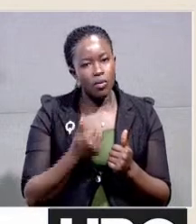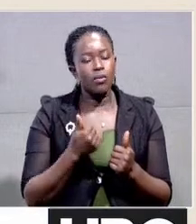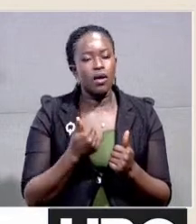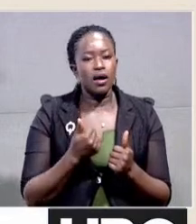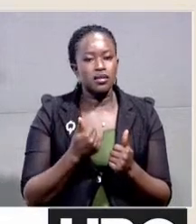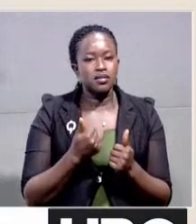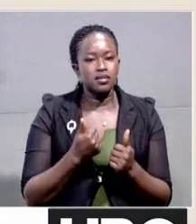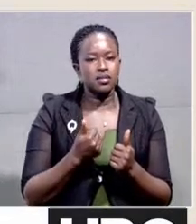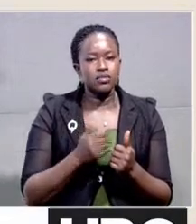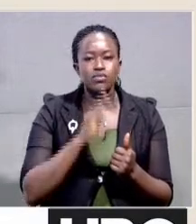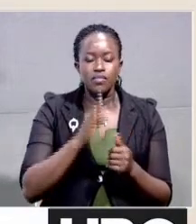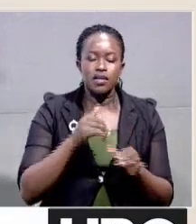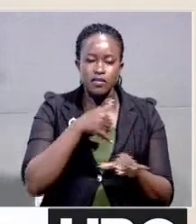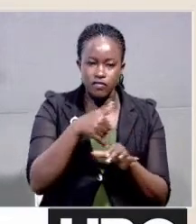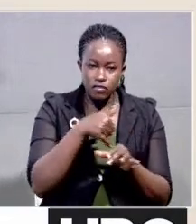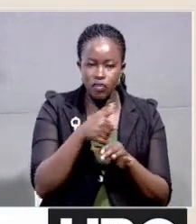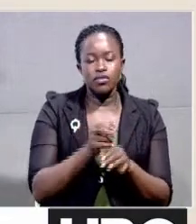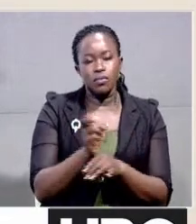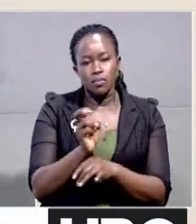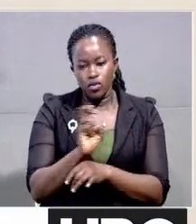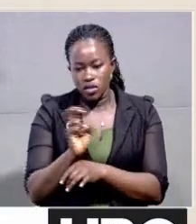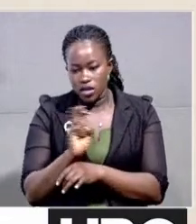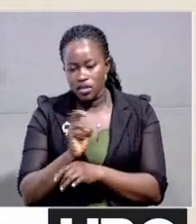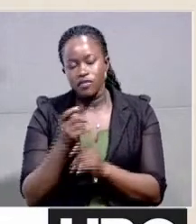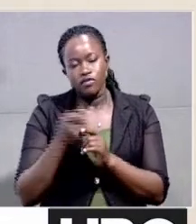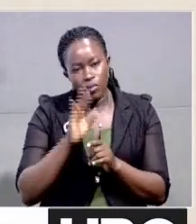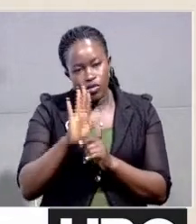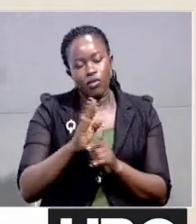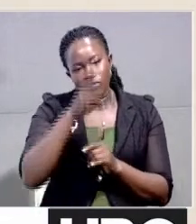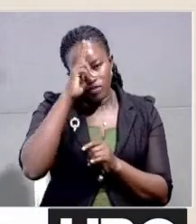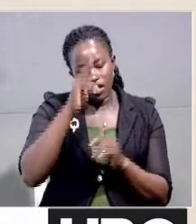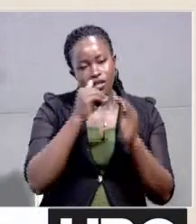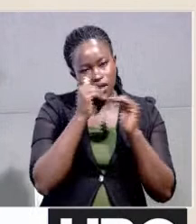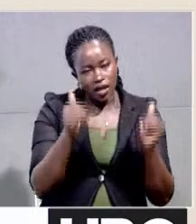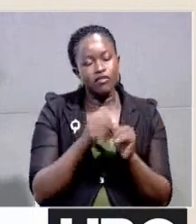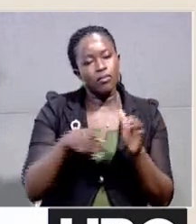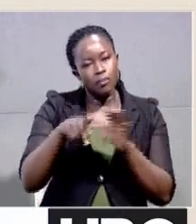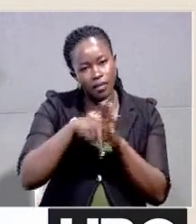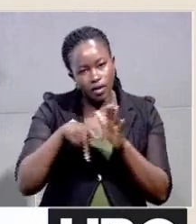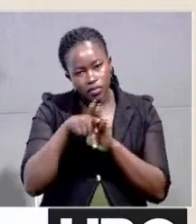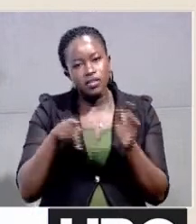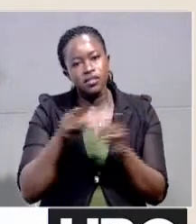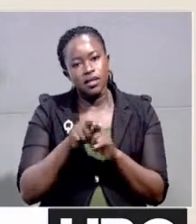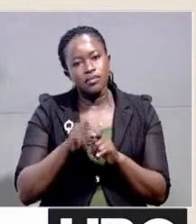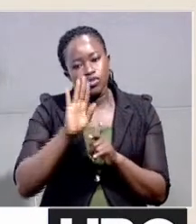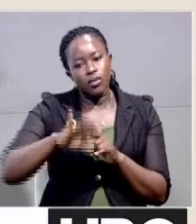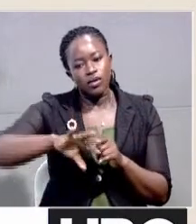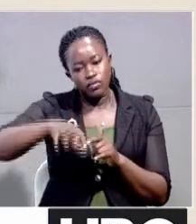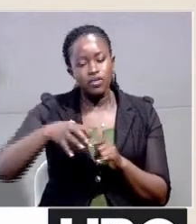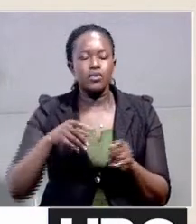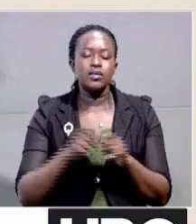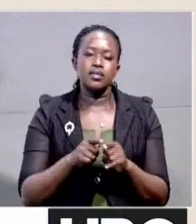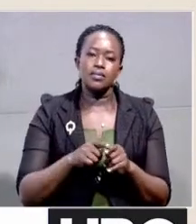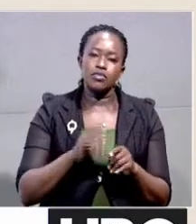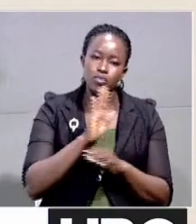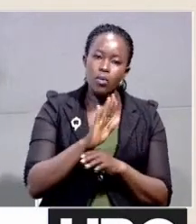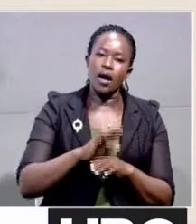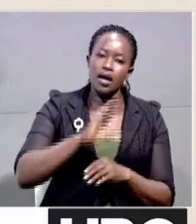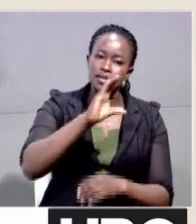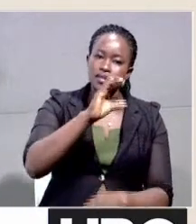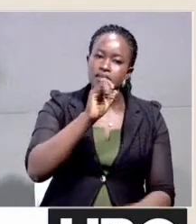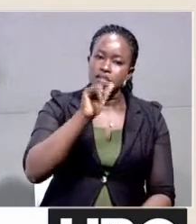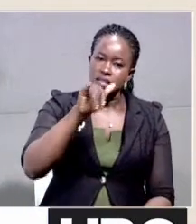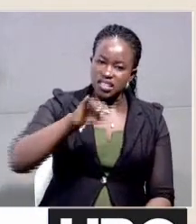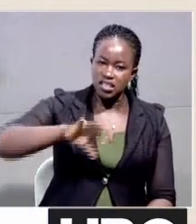monitoring from your villages, from your parishes, from your division, from your city. Will this